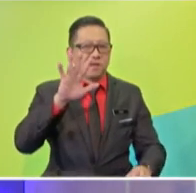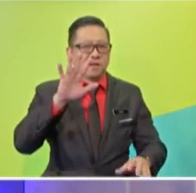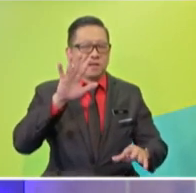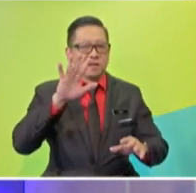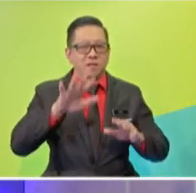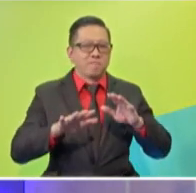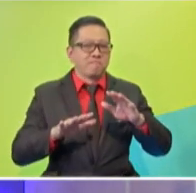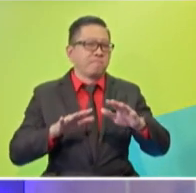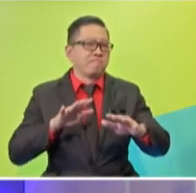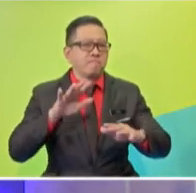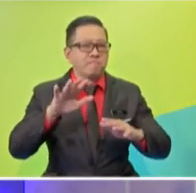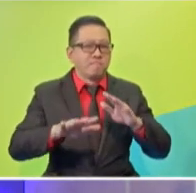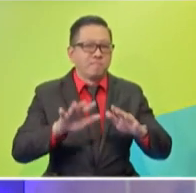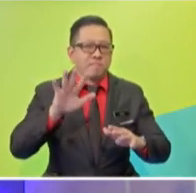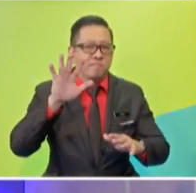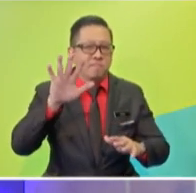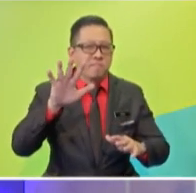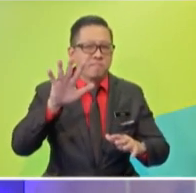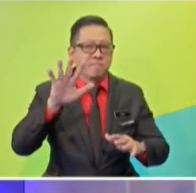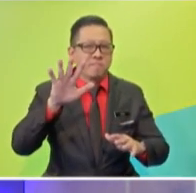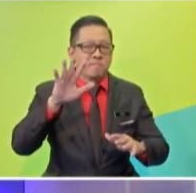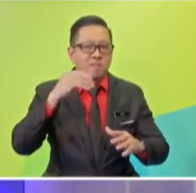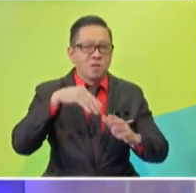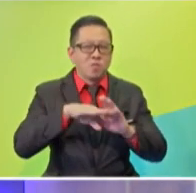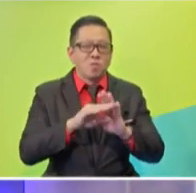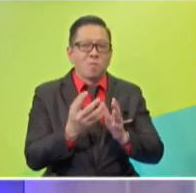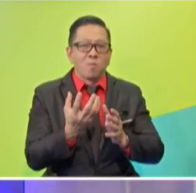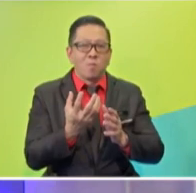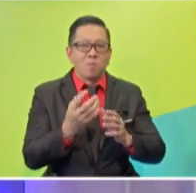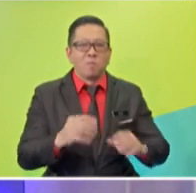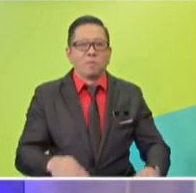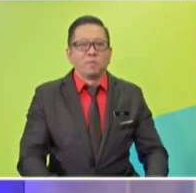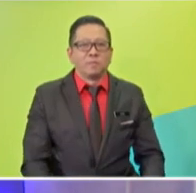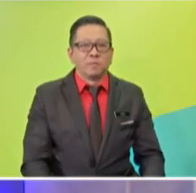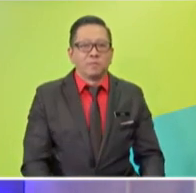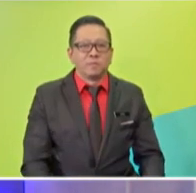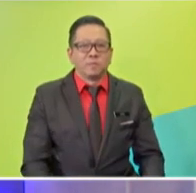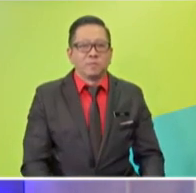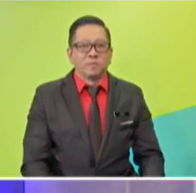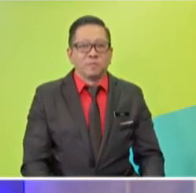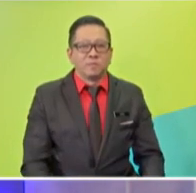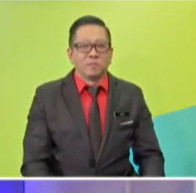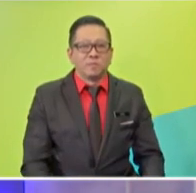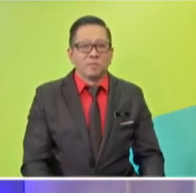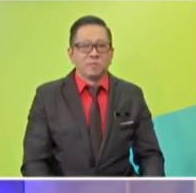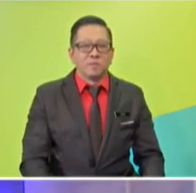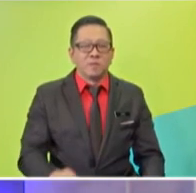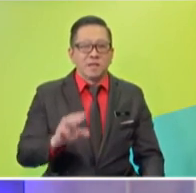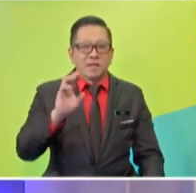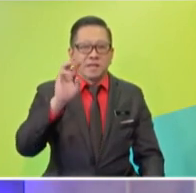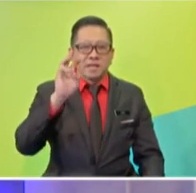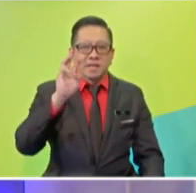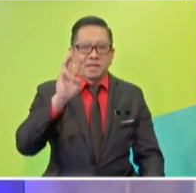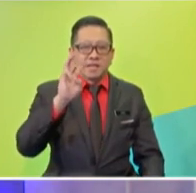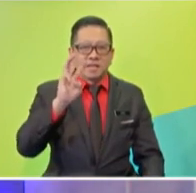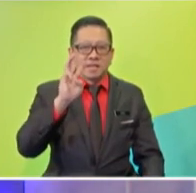spit the ice cream into a bowl. So it's pretty obvious, right? The sixth step of tasting an ice cream.